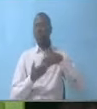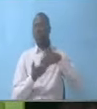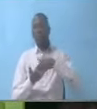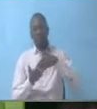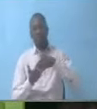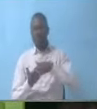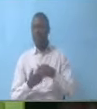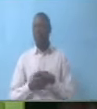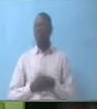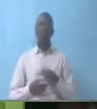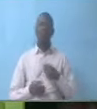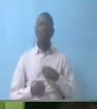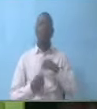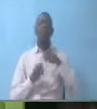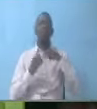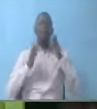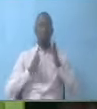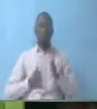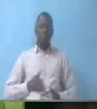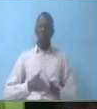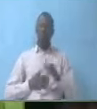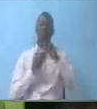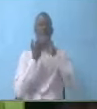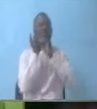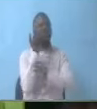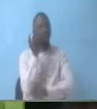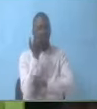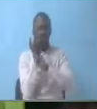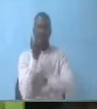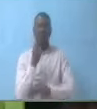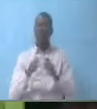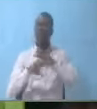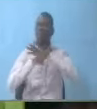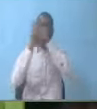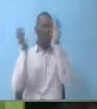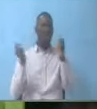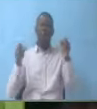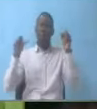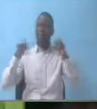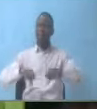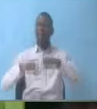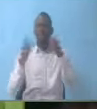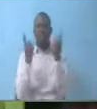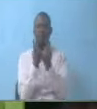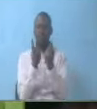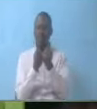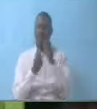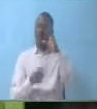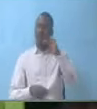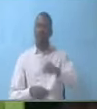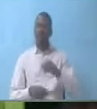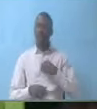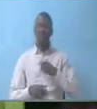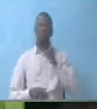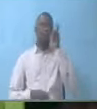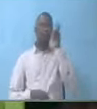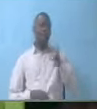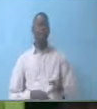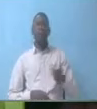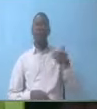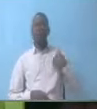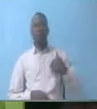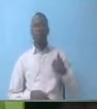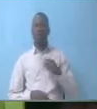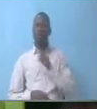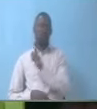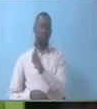our human sinfulness, and all the evil things that we do as human beings towards